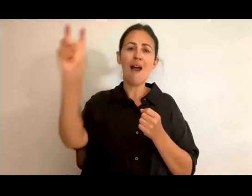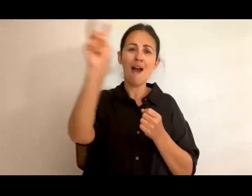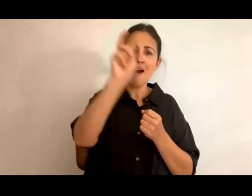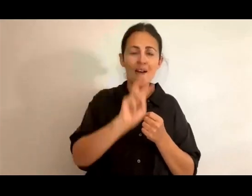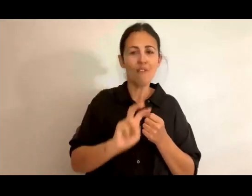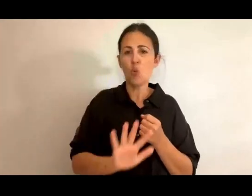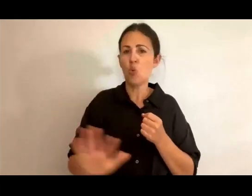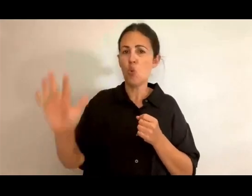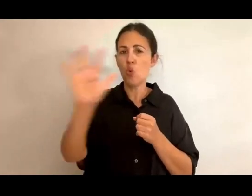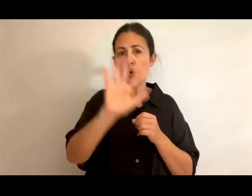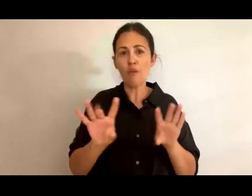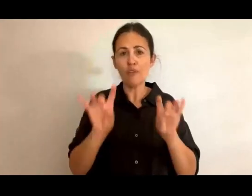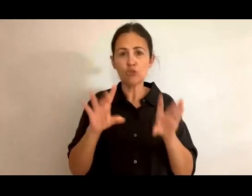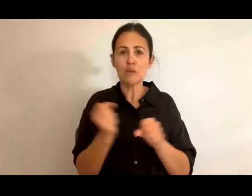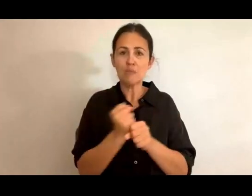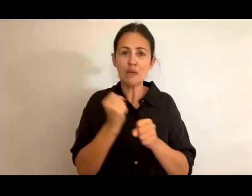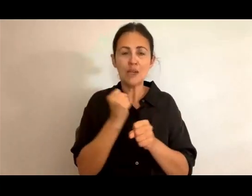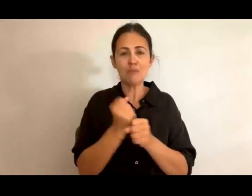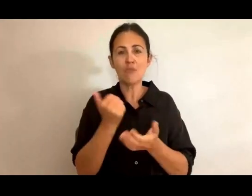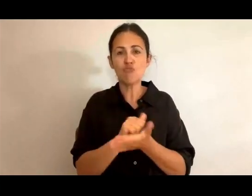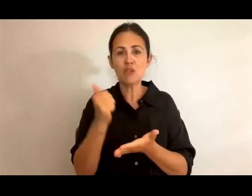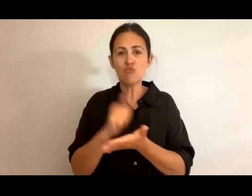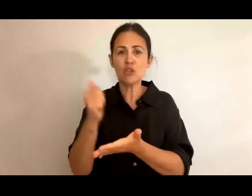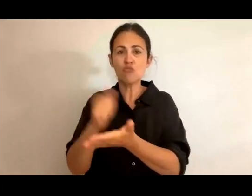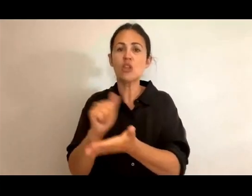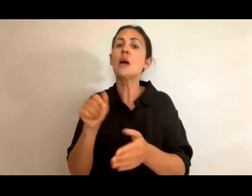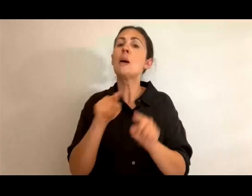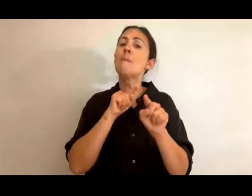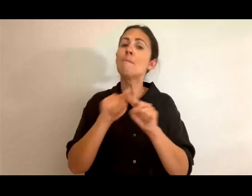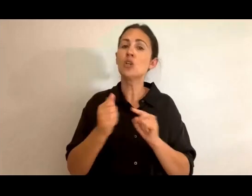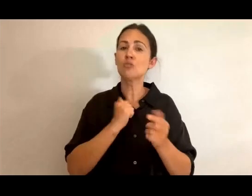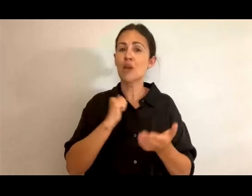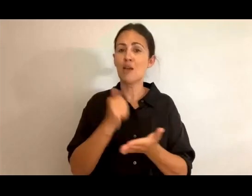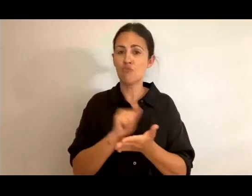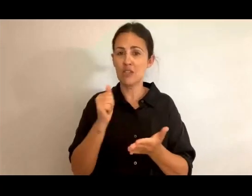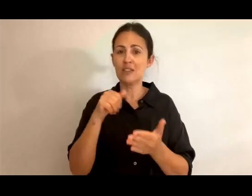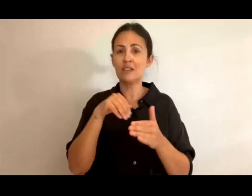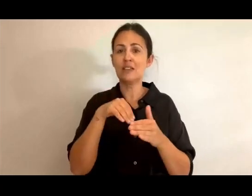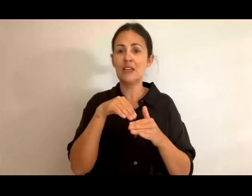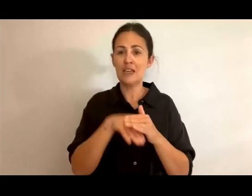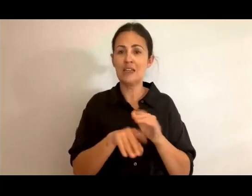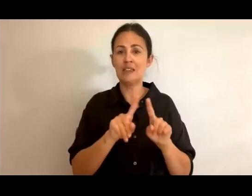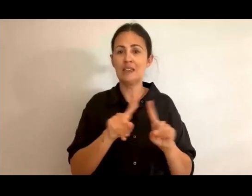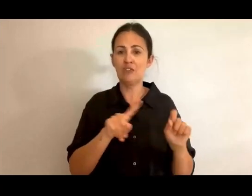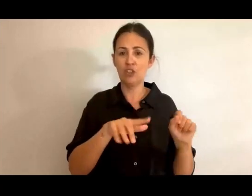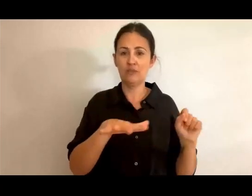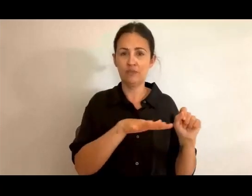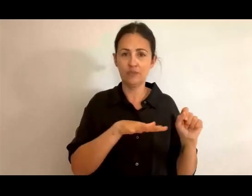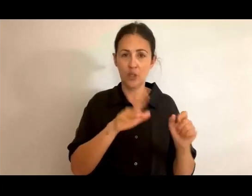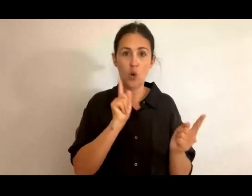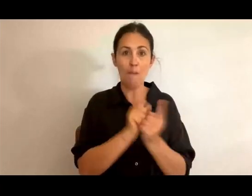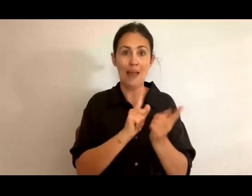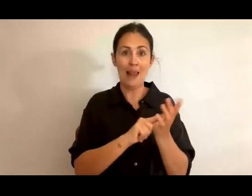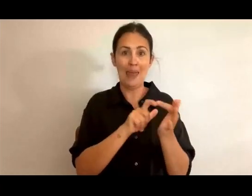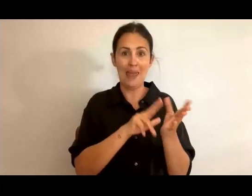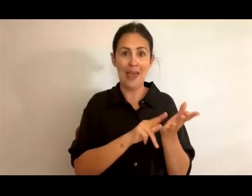and predominantly in Gumbalanya, in Polley, and that's where I actually met Leanne Waterhouse, hence being convinced to